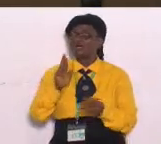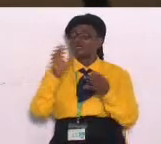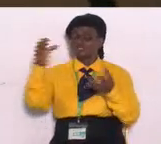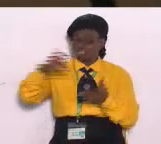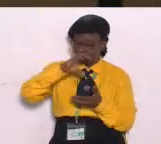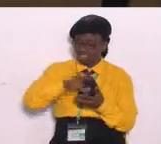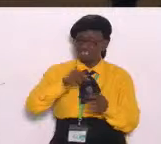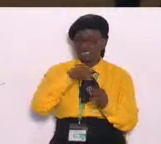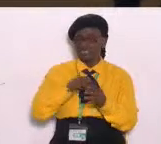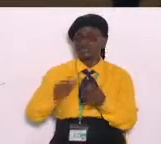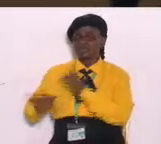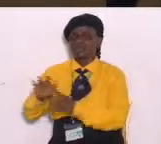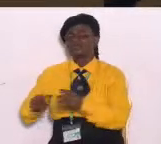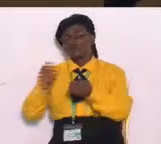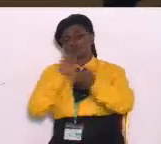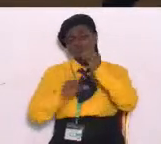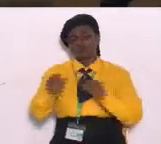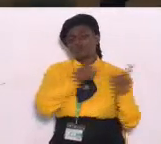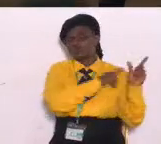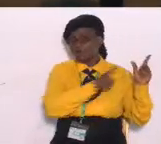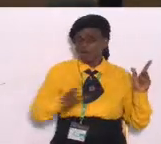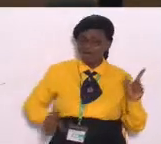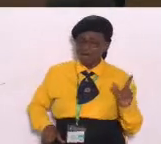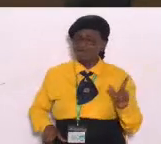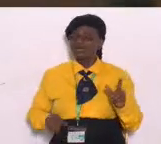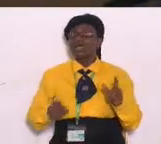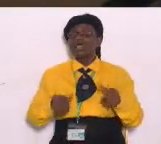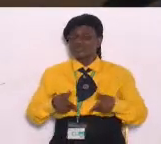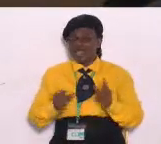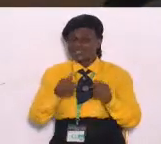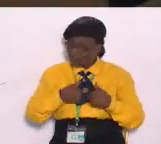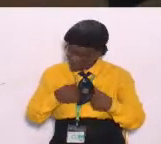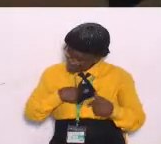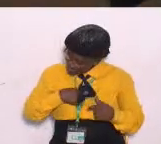Oh Lord, out of the abundance of your mercy,